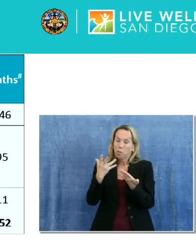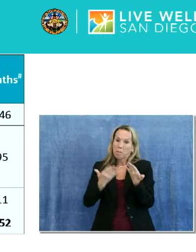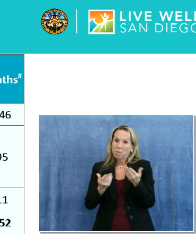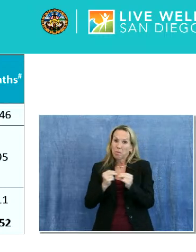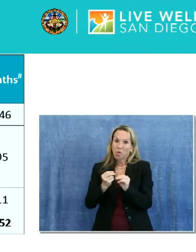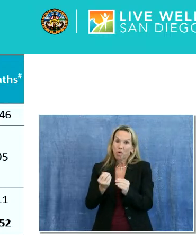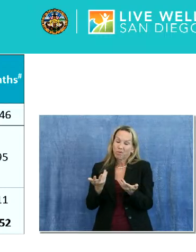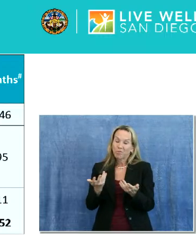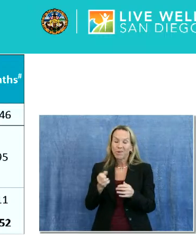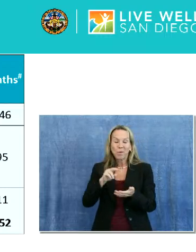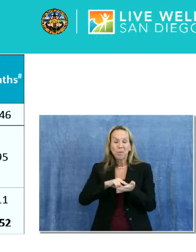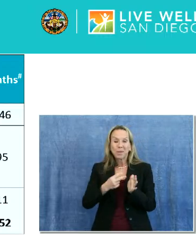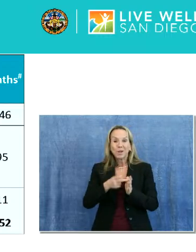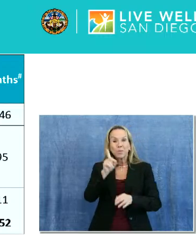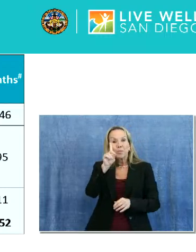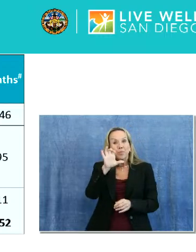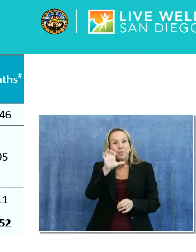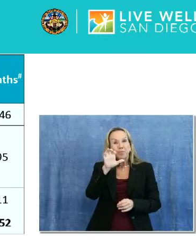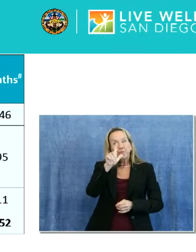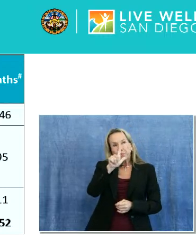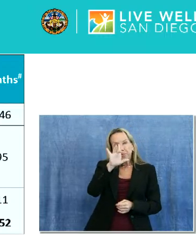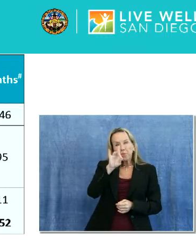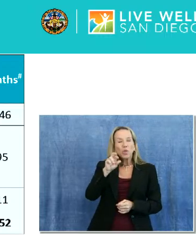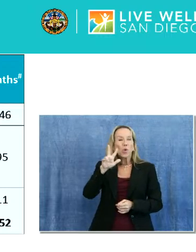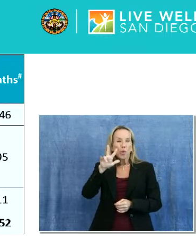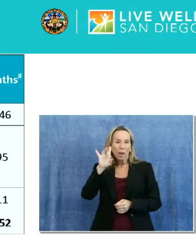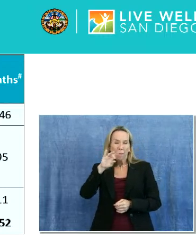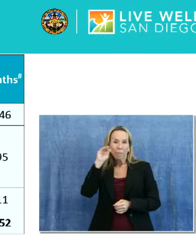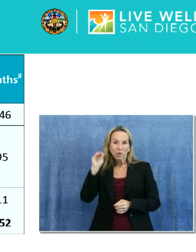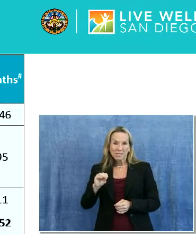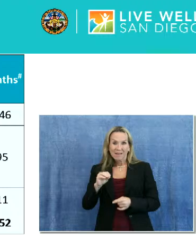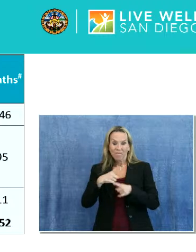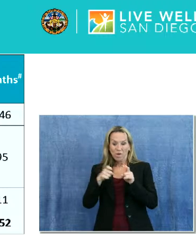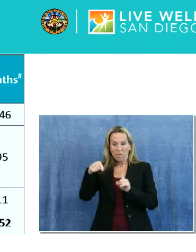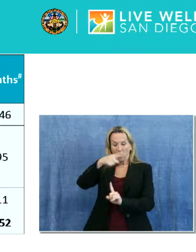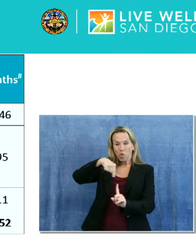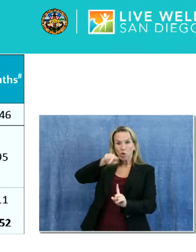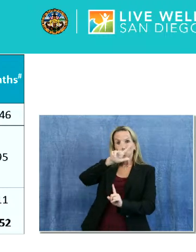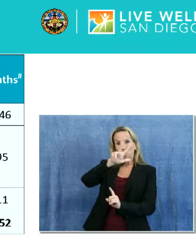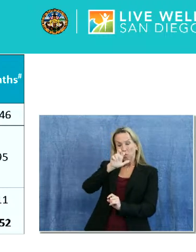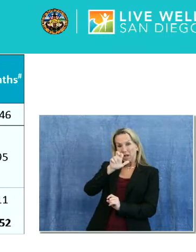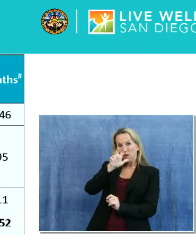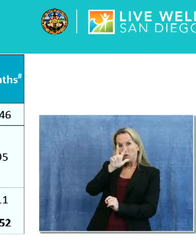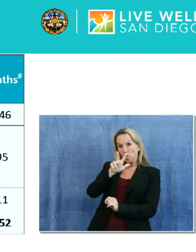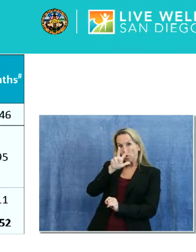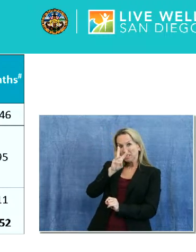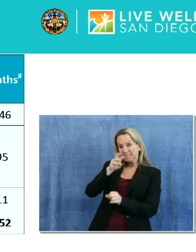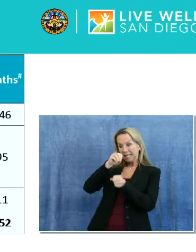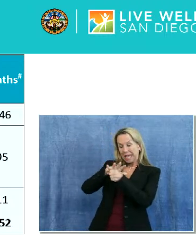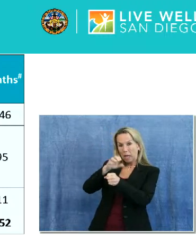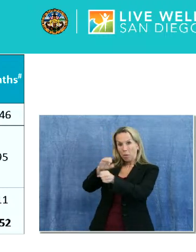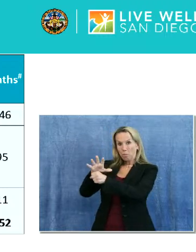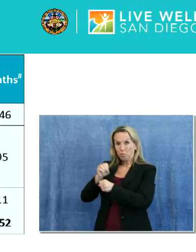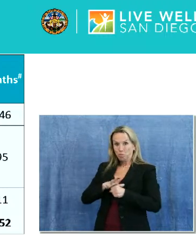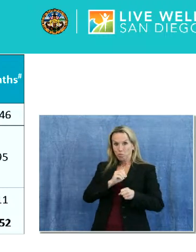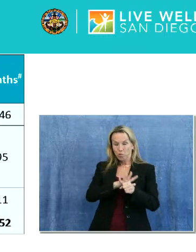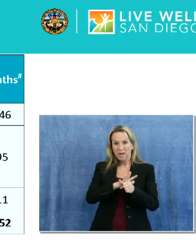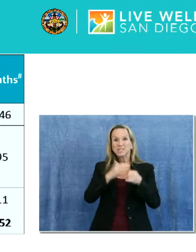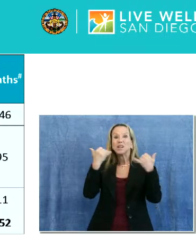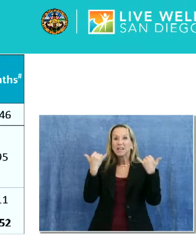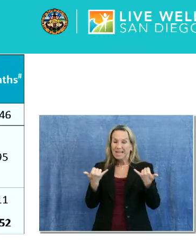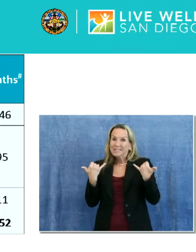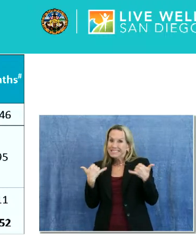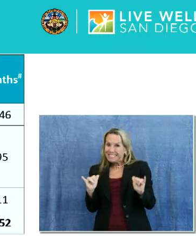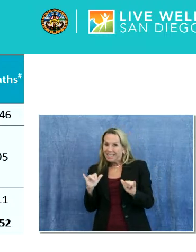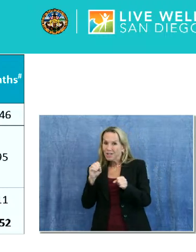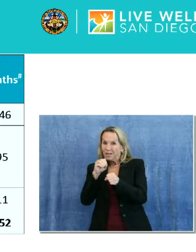This leaves 128, or 38%, of the 336 outbreaks that are now active